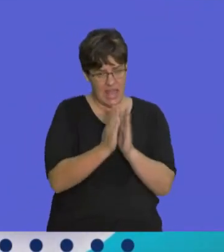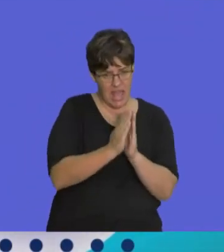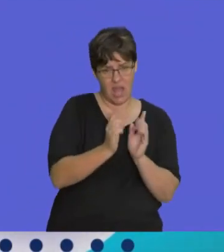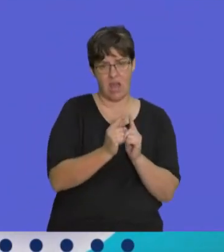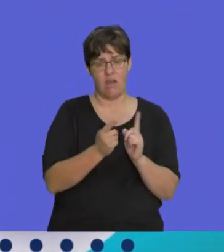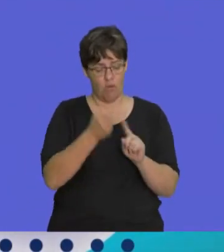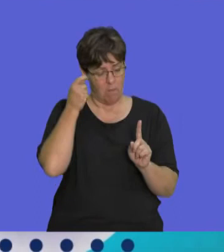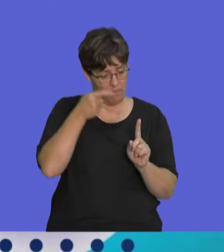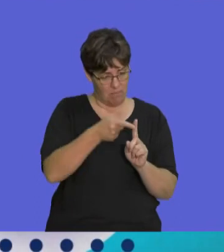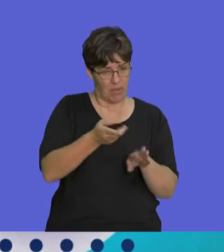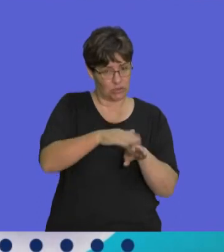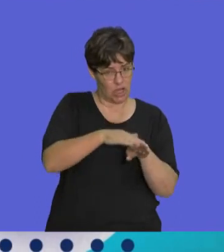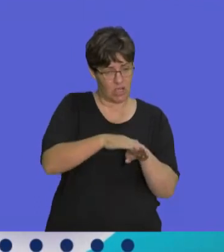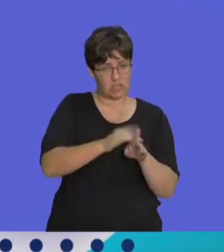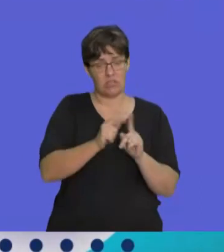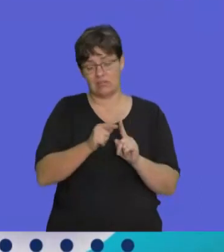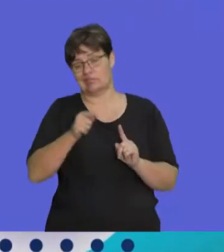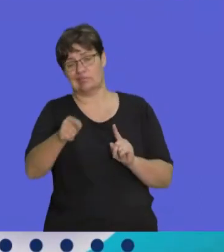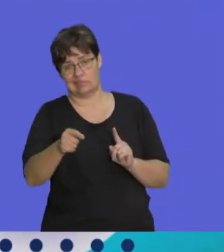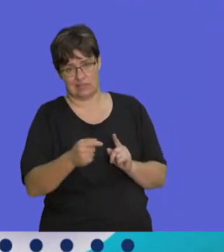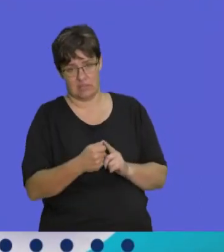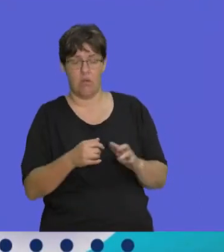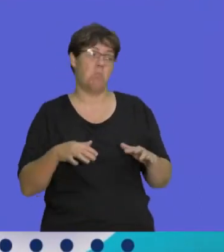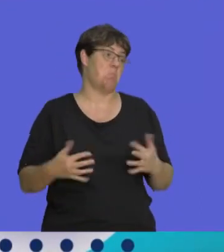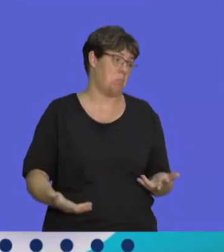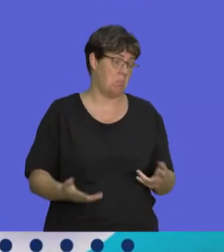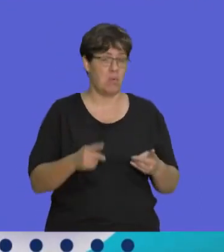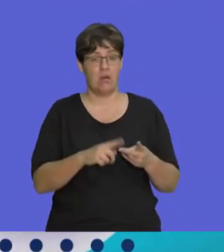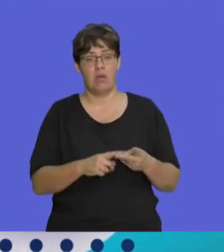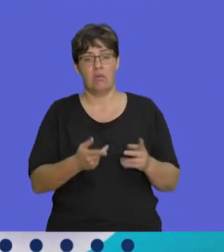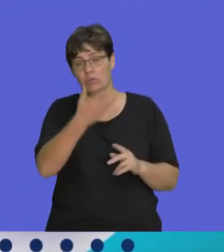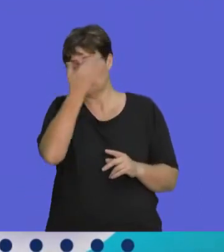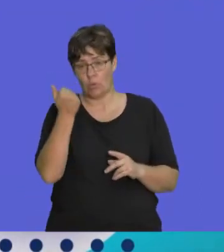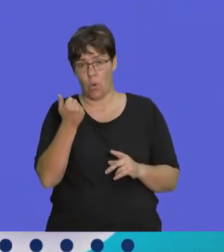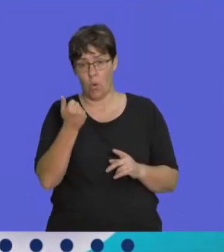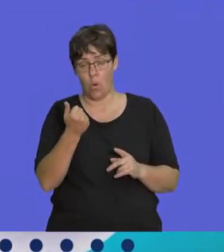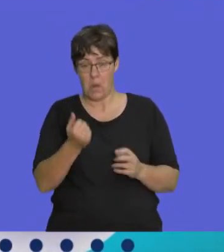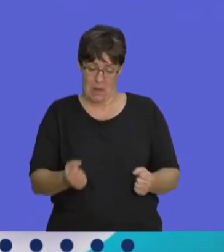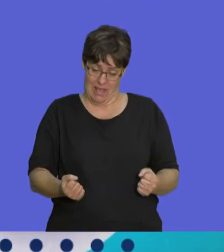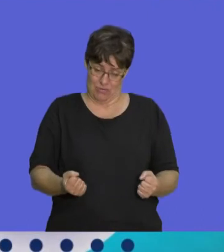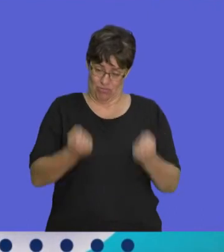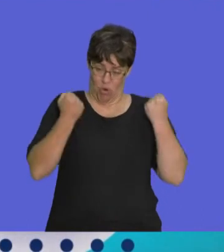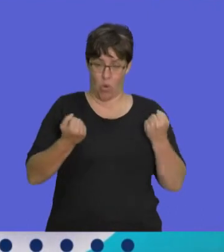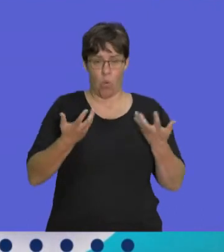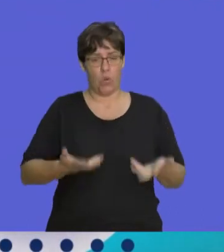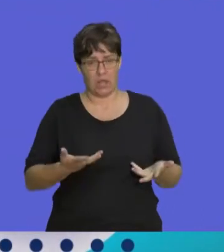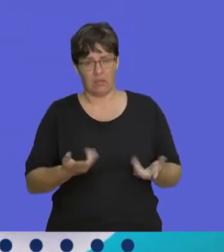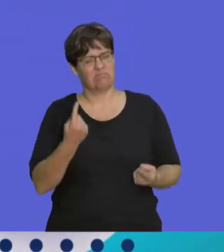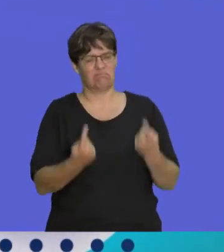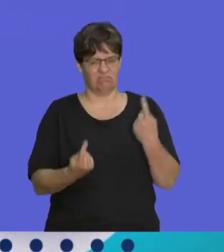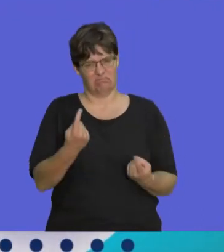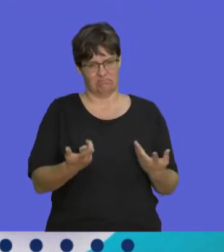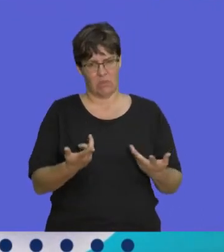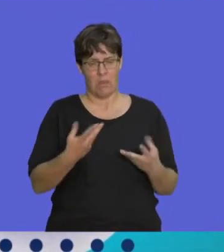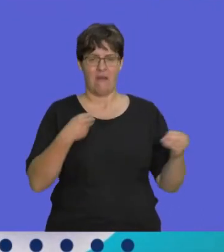surface of the charge that creates the field, or sometimes you may not know the magnitude of the charge. So it could work either way. We need